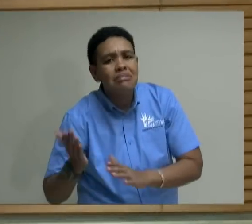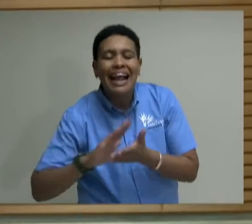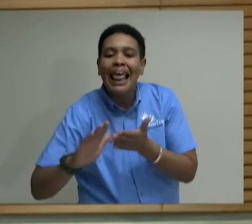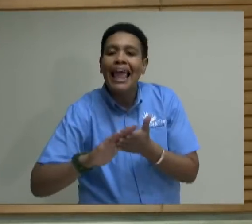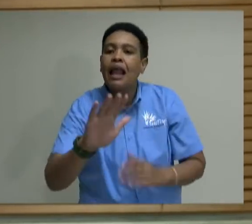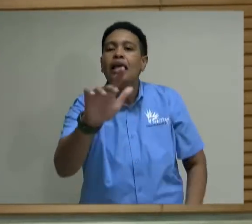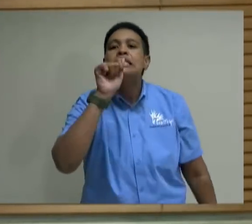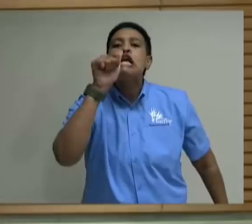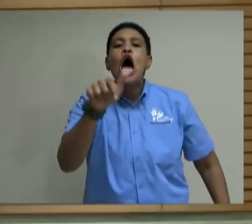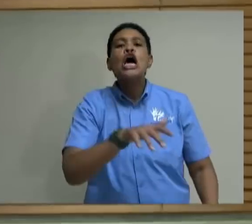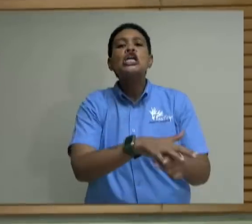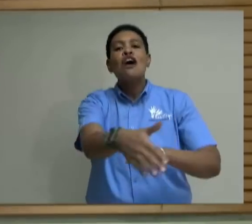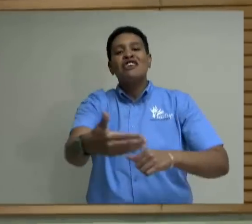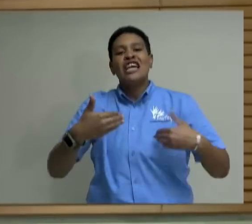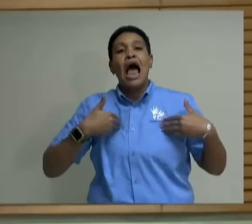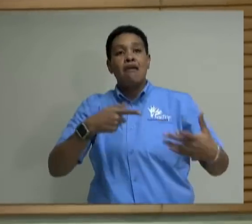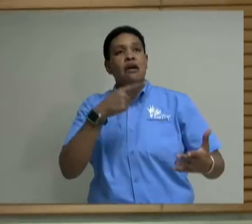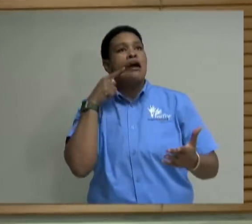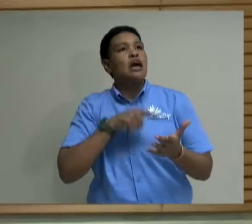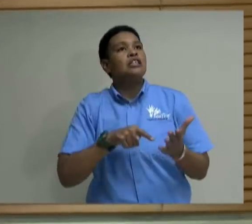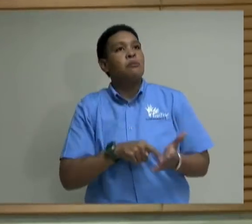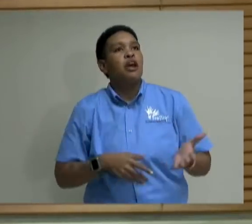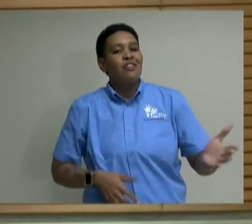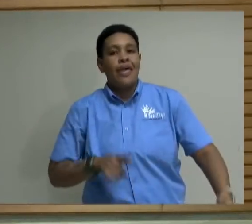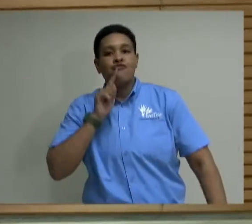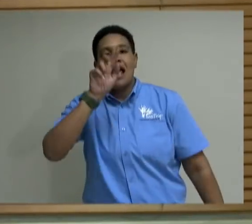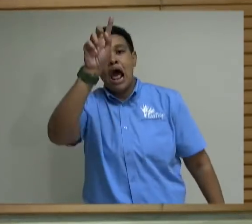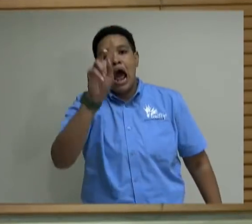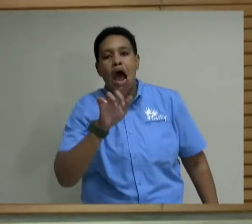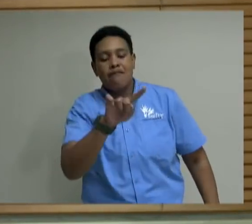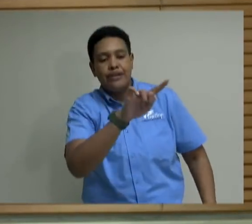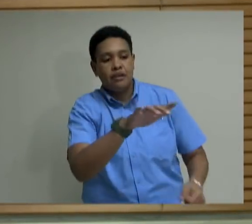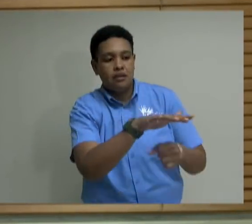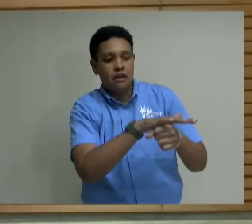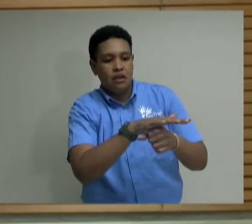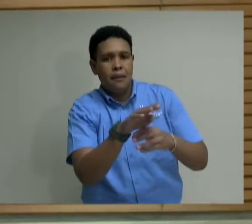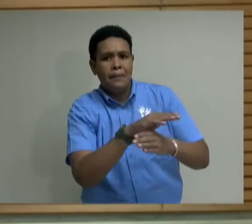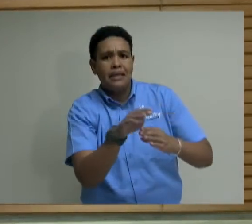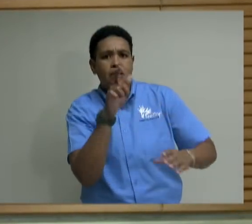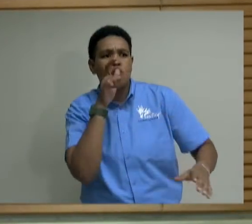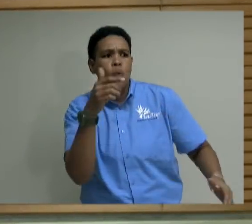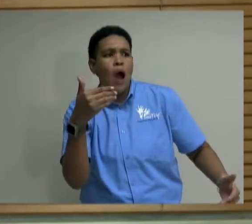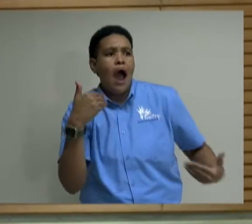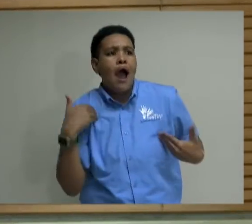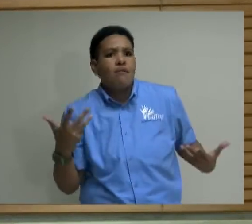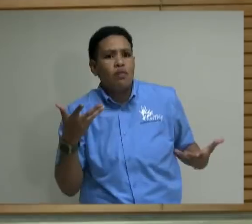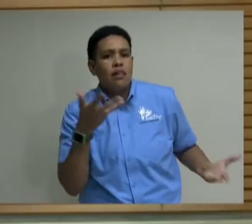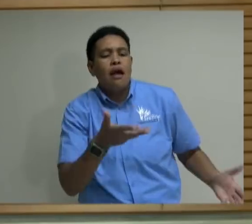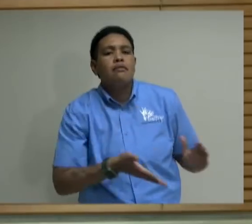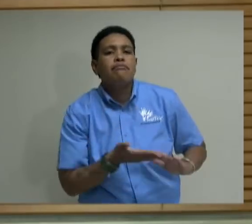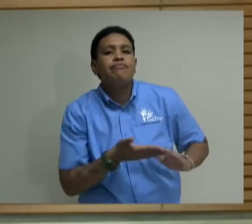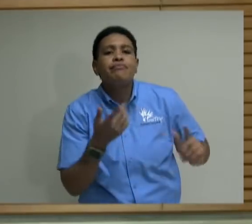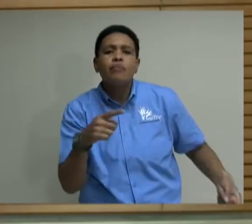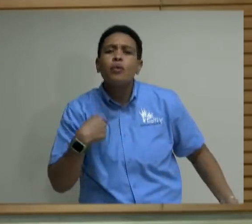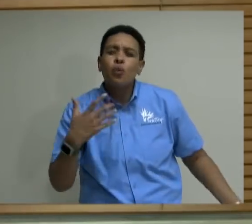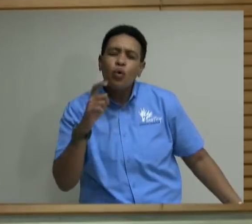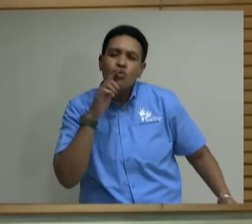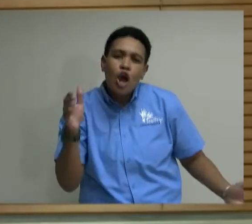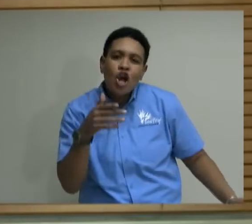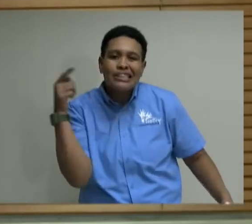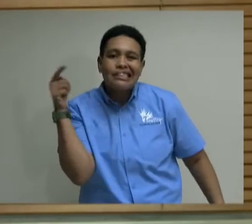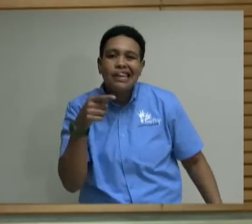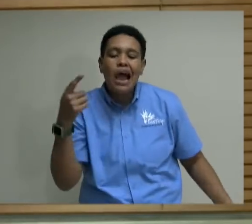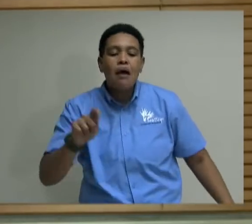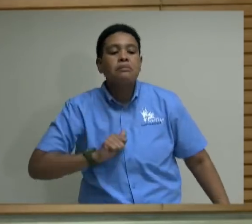have in this inspection at least half of these entities not having what needs to be had. And we want to encourage that, and